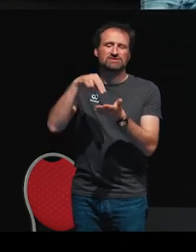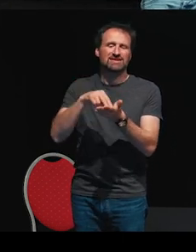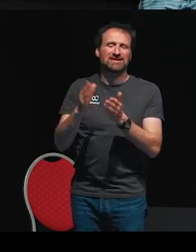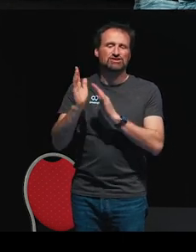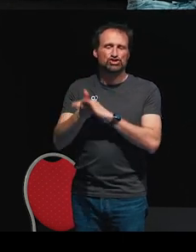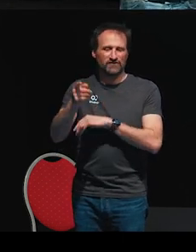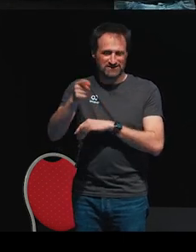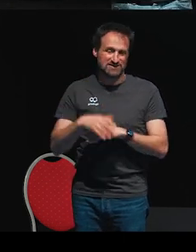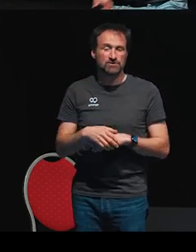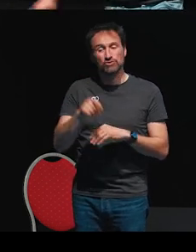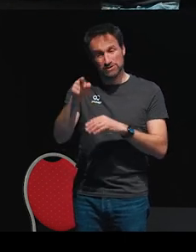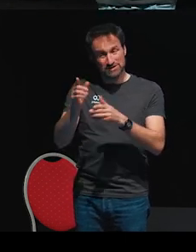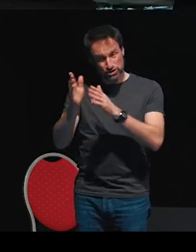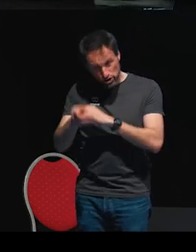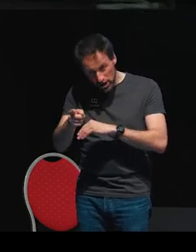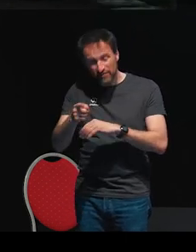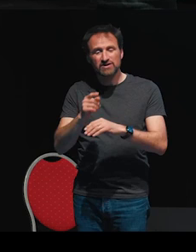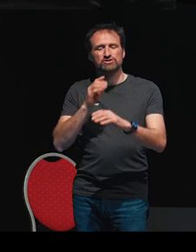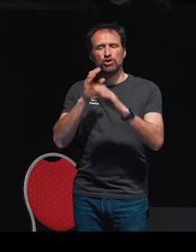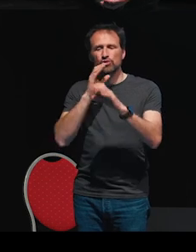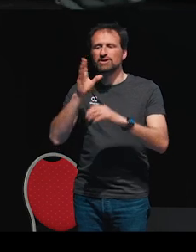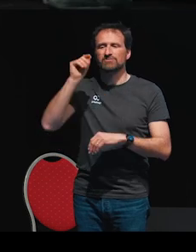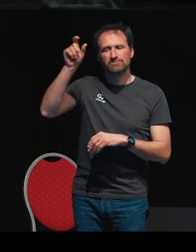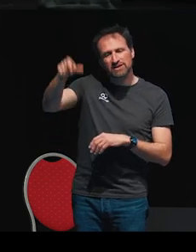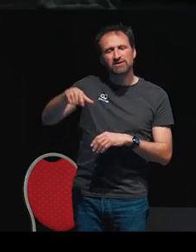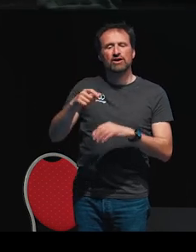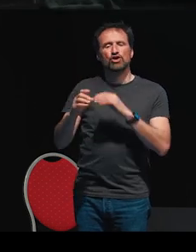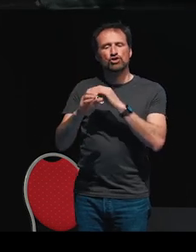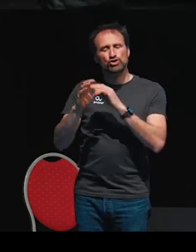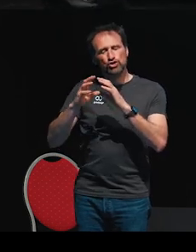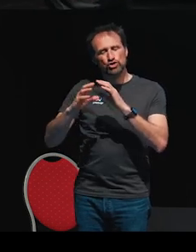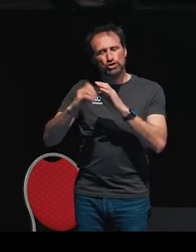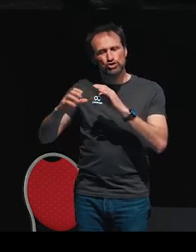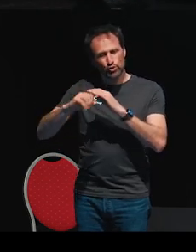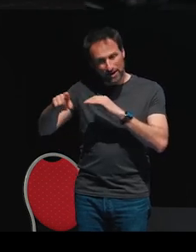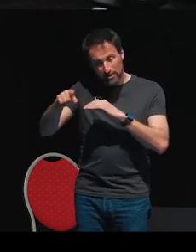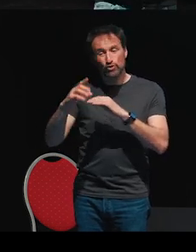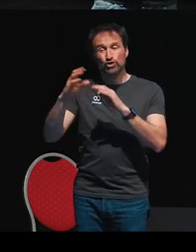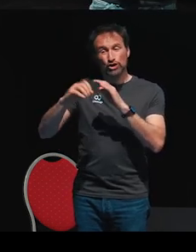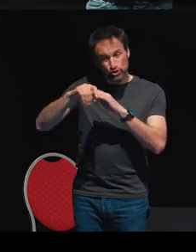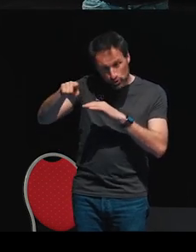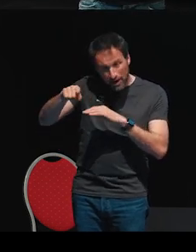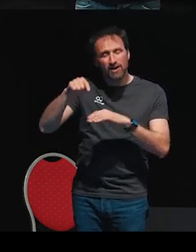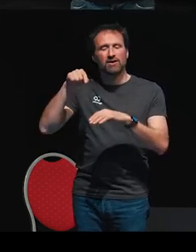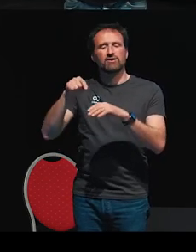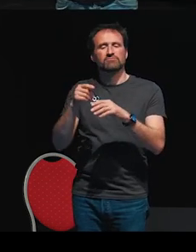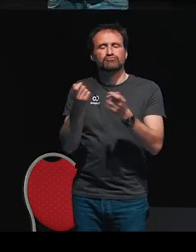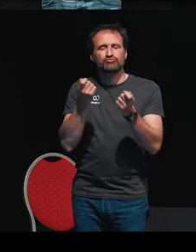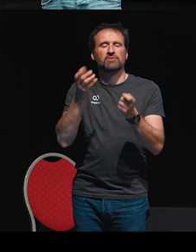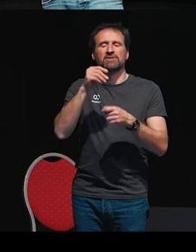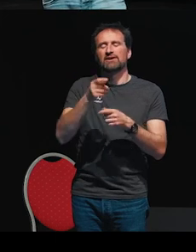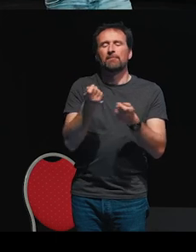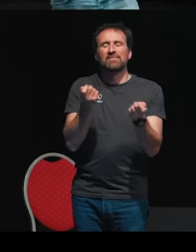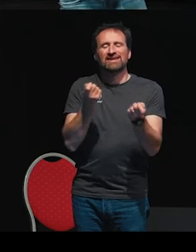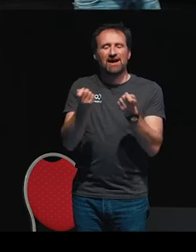communicate the update to your consumers, and the consumers can, again, only communicate to this mediator code snippet here.